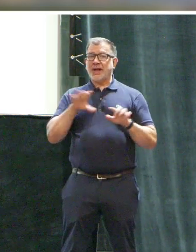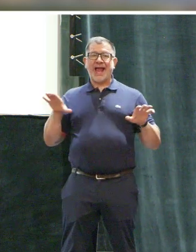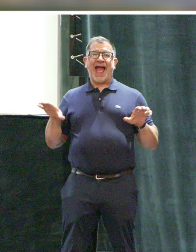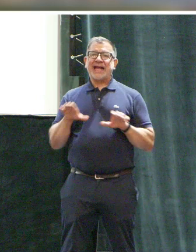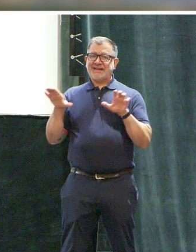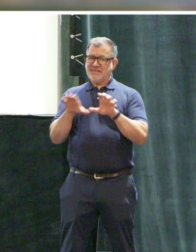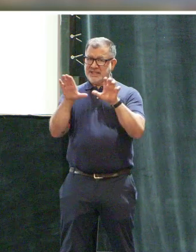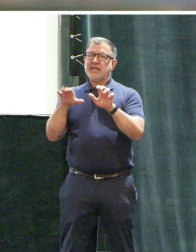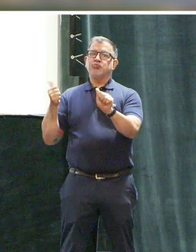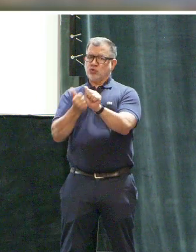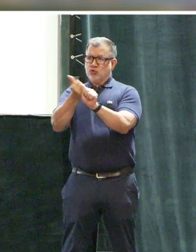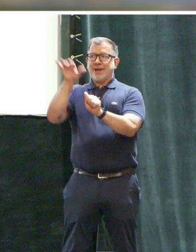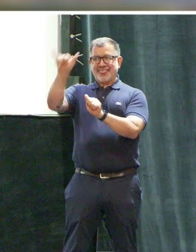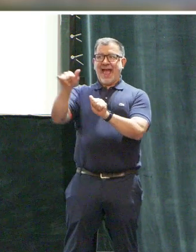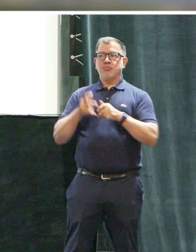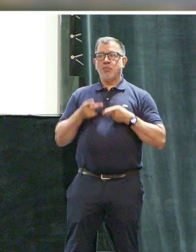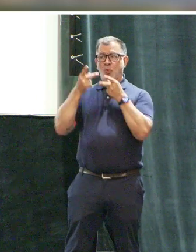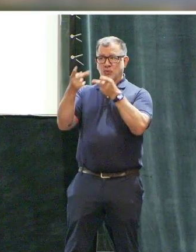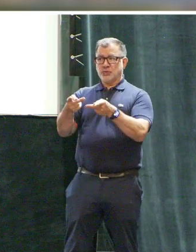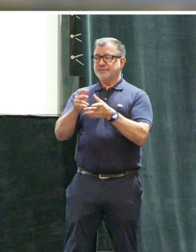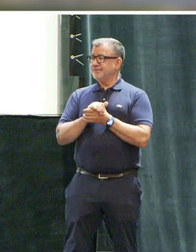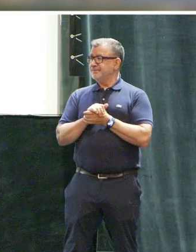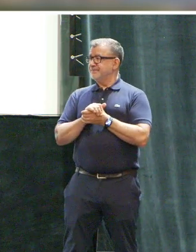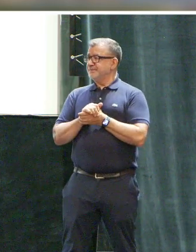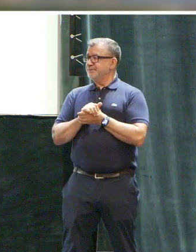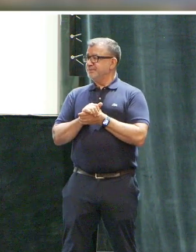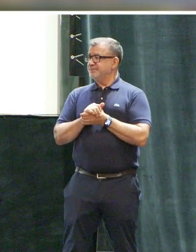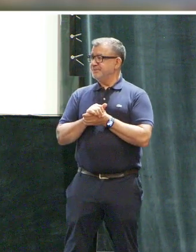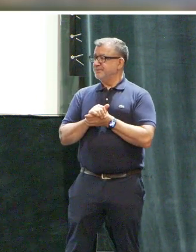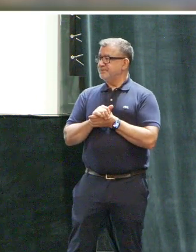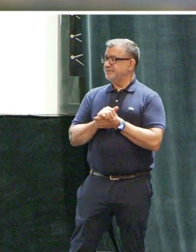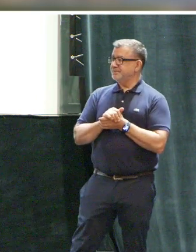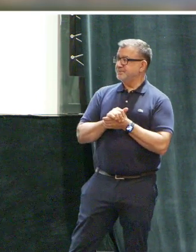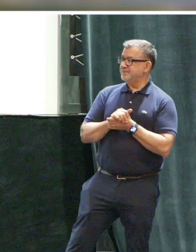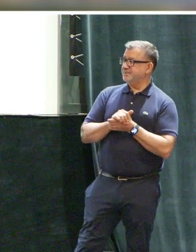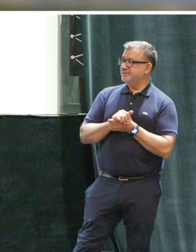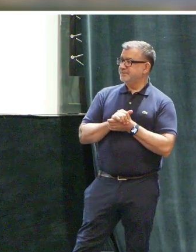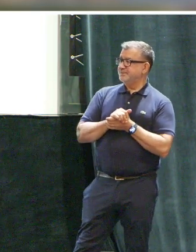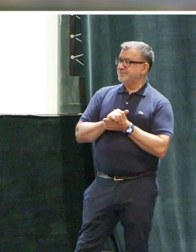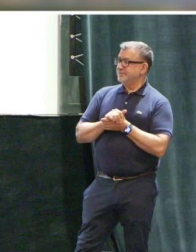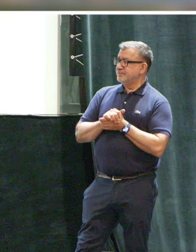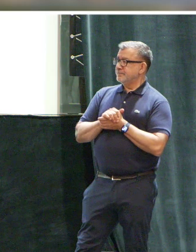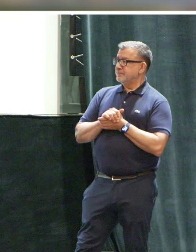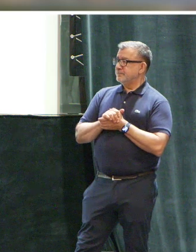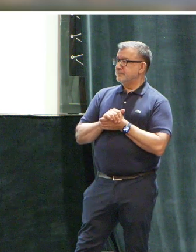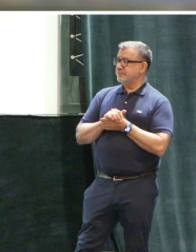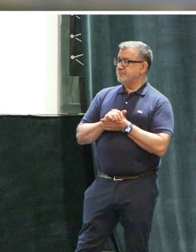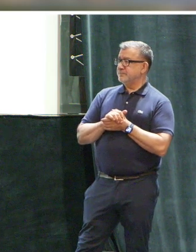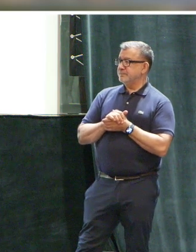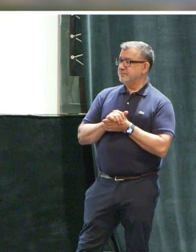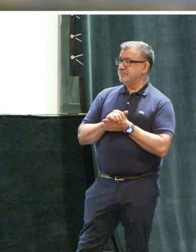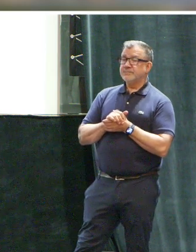actively pursuing that, and I don't know if you want to add anything more to that, Peter. Okay. Yeah, just as Gwen said,